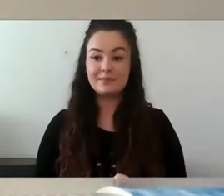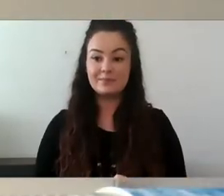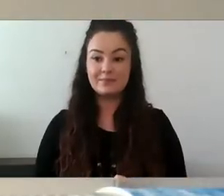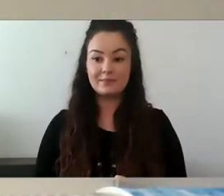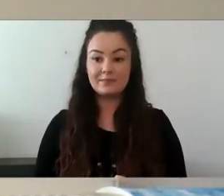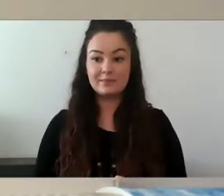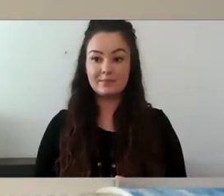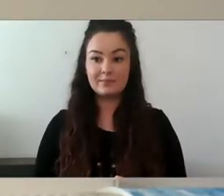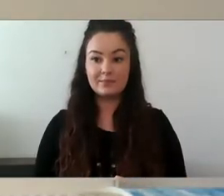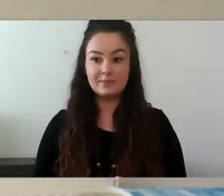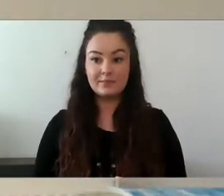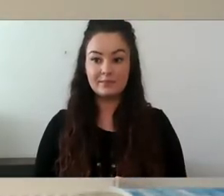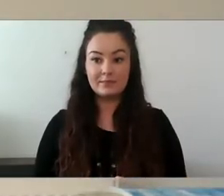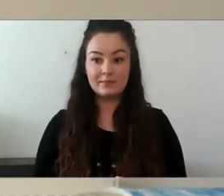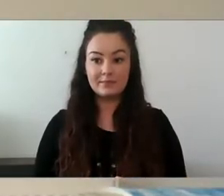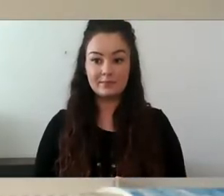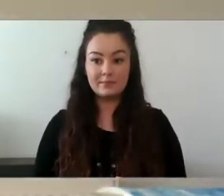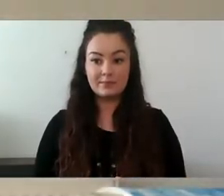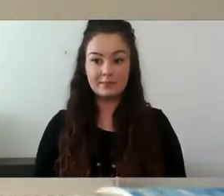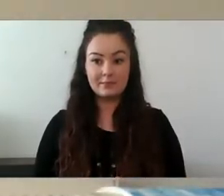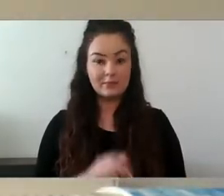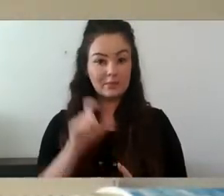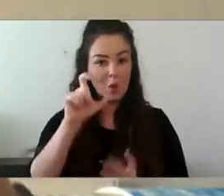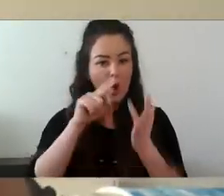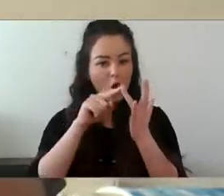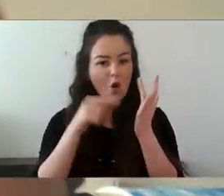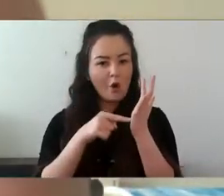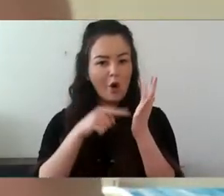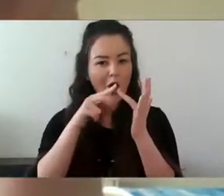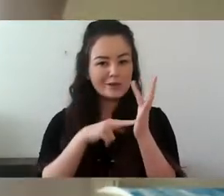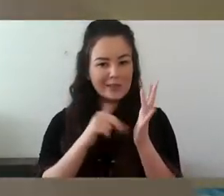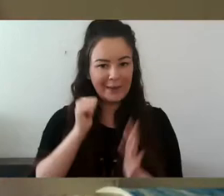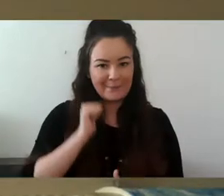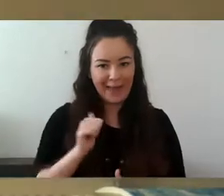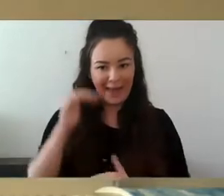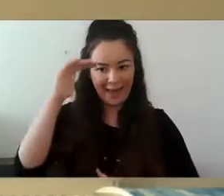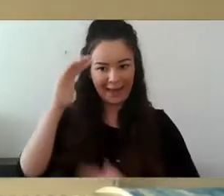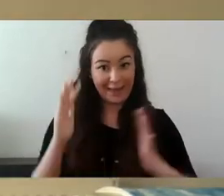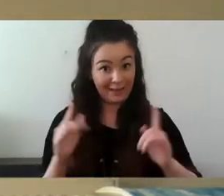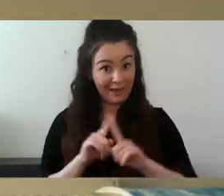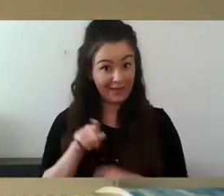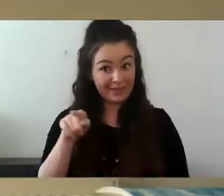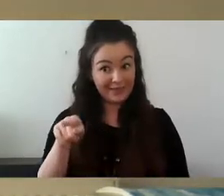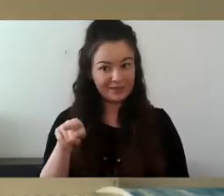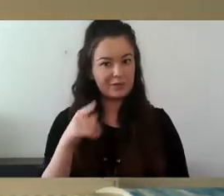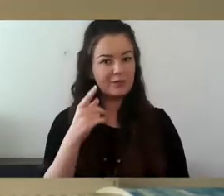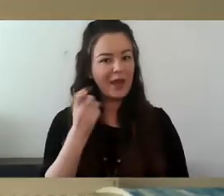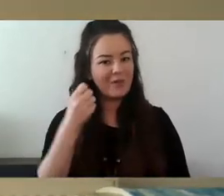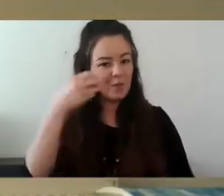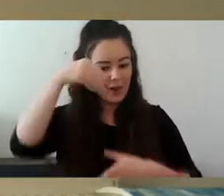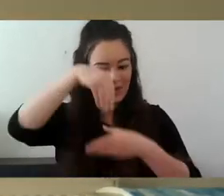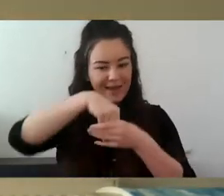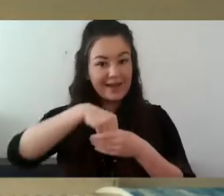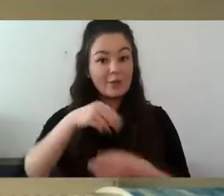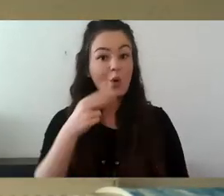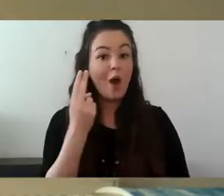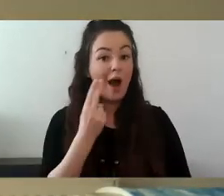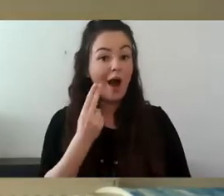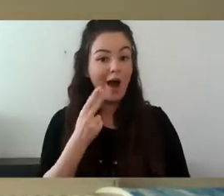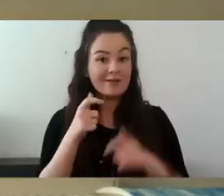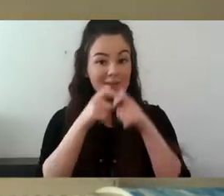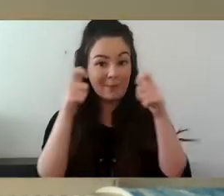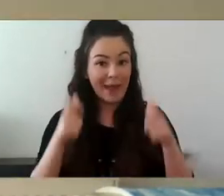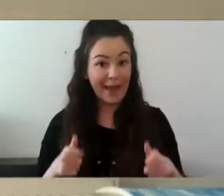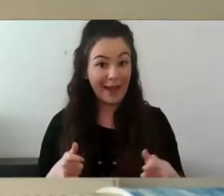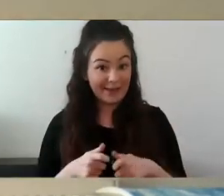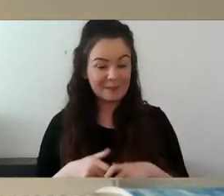is a cotton tote bag like this. You should have one in your art